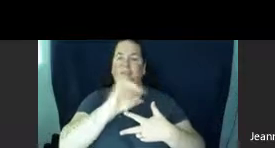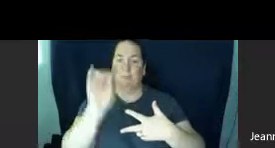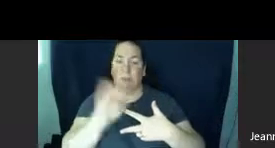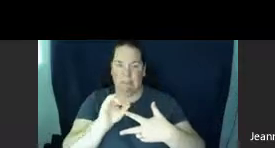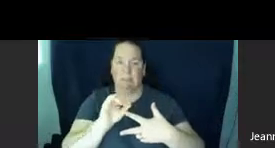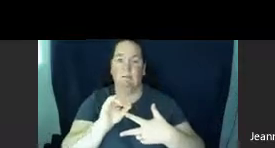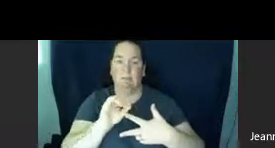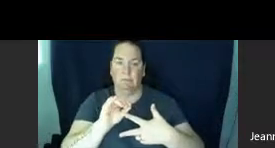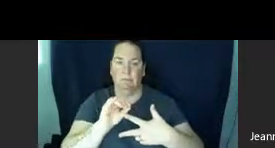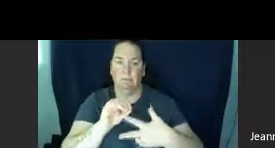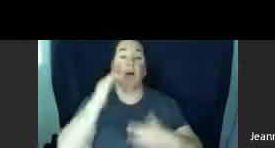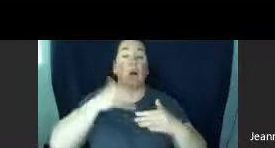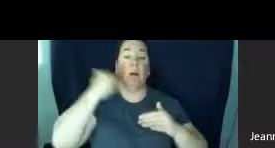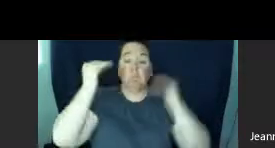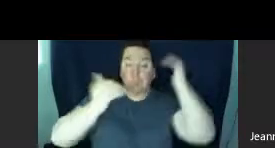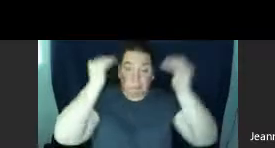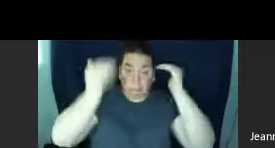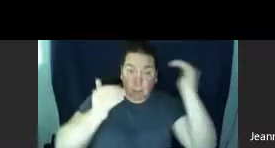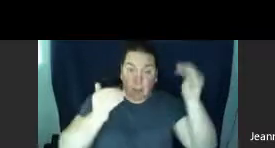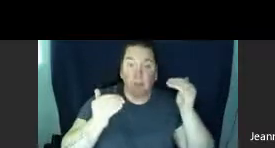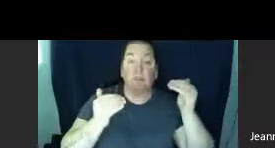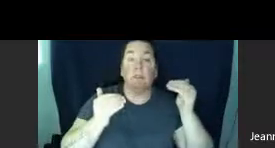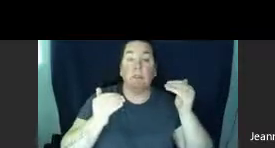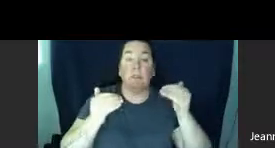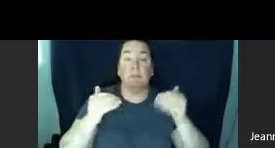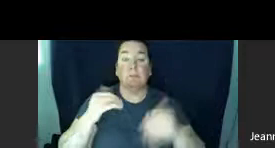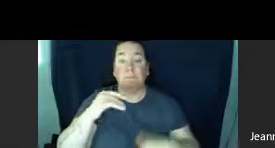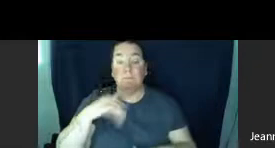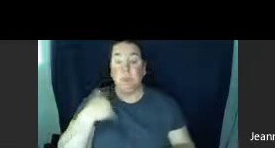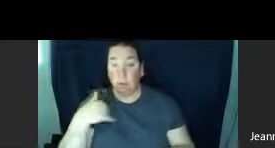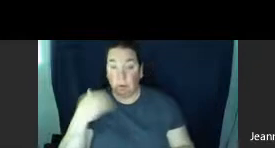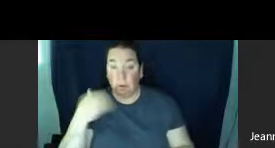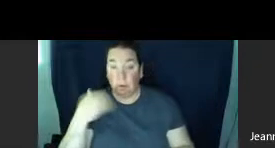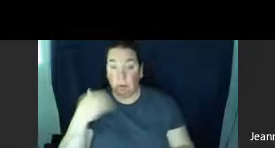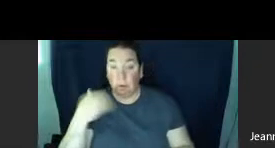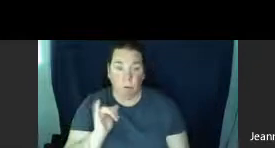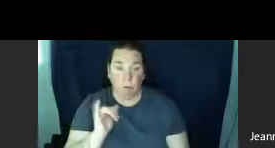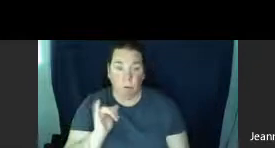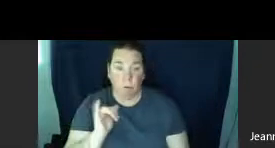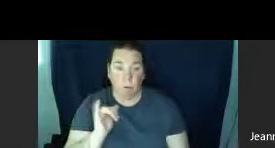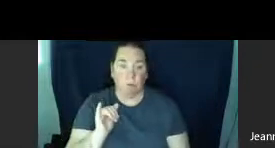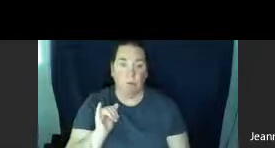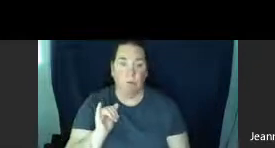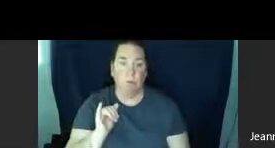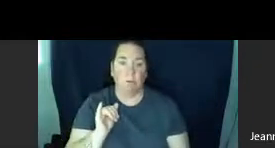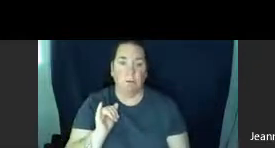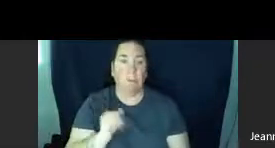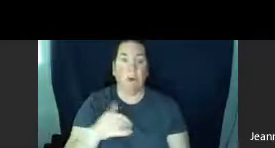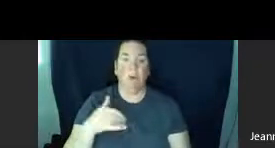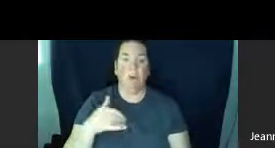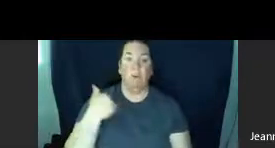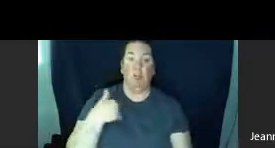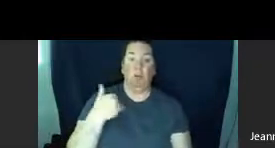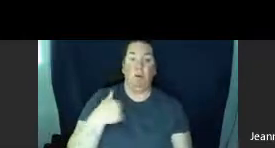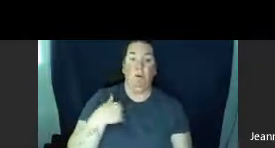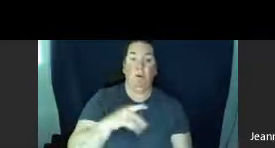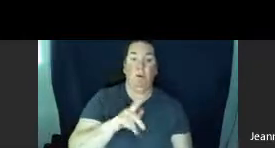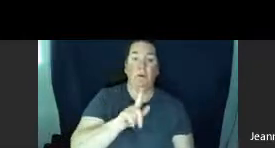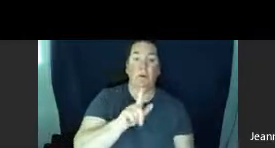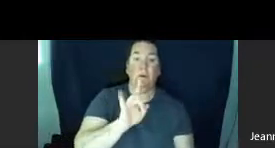and pediatric patients 28 days and older, so much younger group, who are either hospitalized or